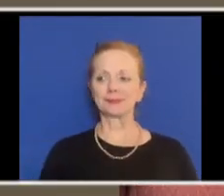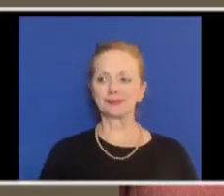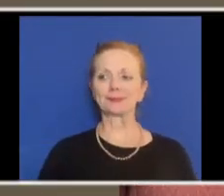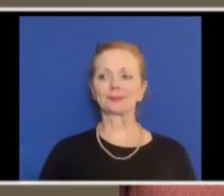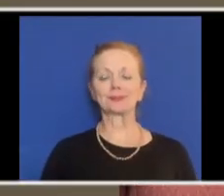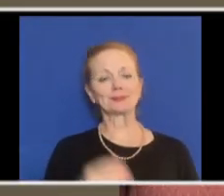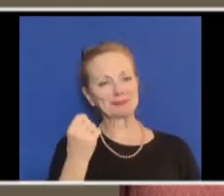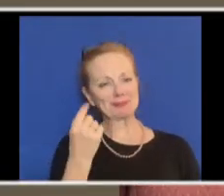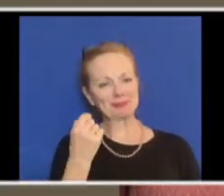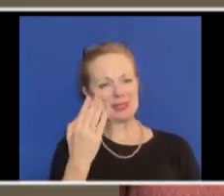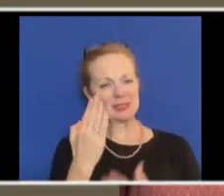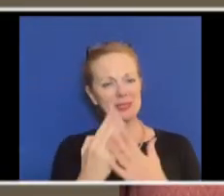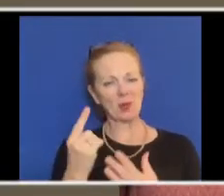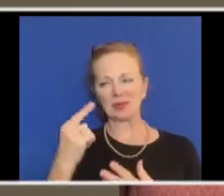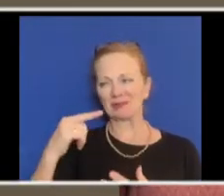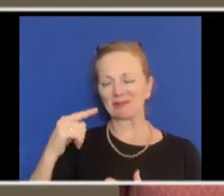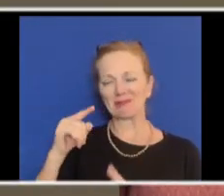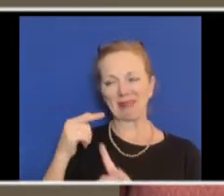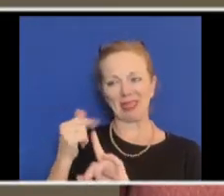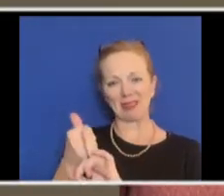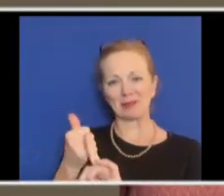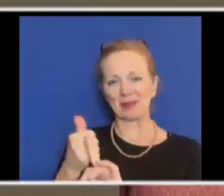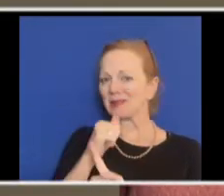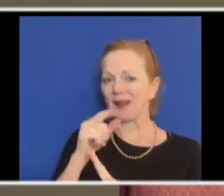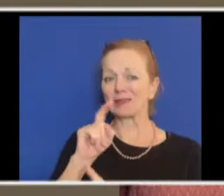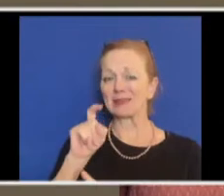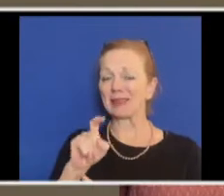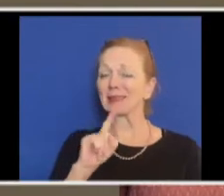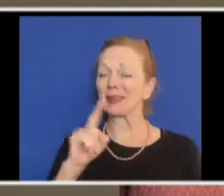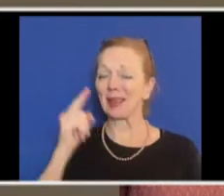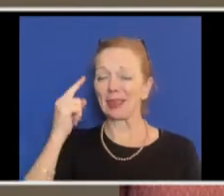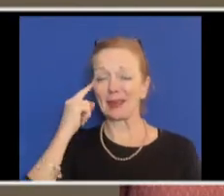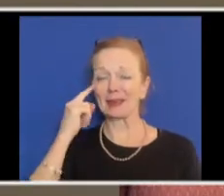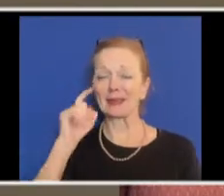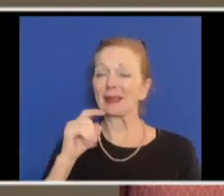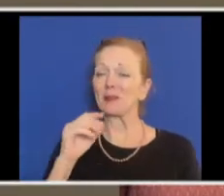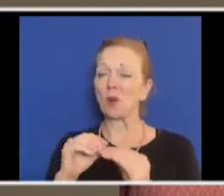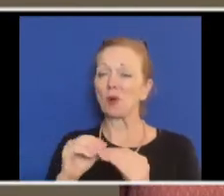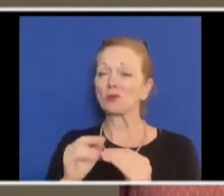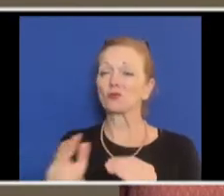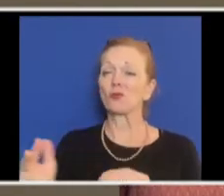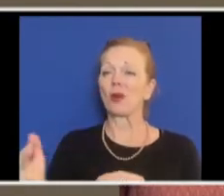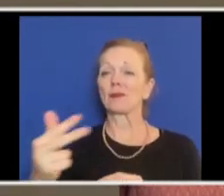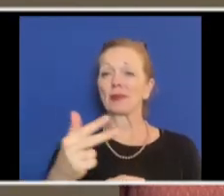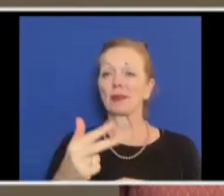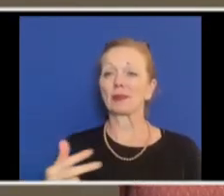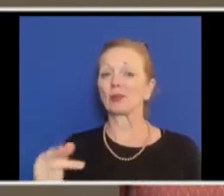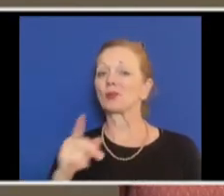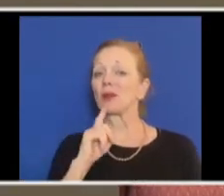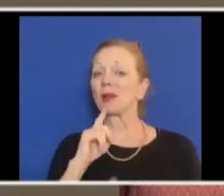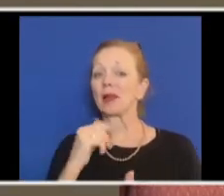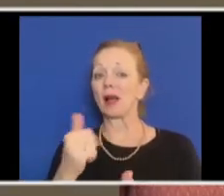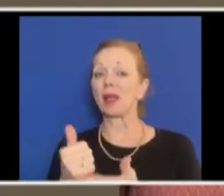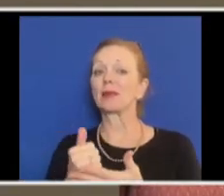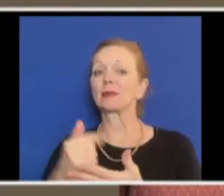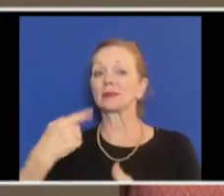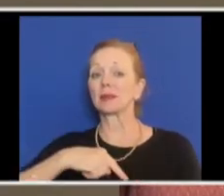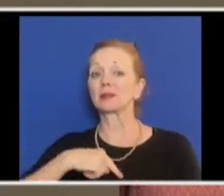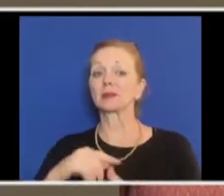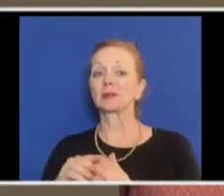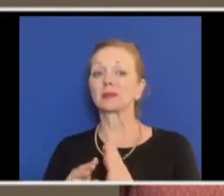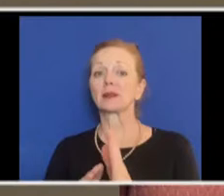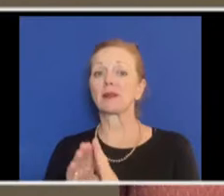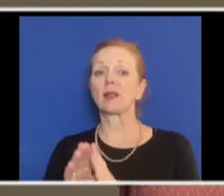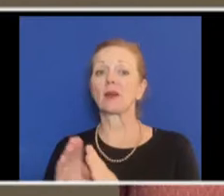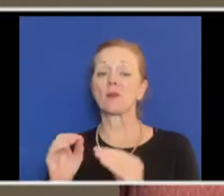necessarily believe that we should have more drive-throughs this really helps us create more pedestrian